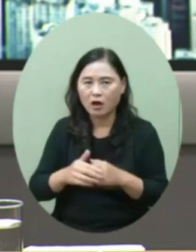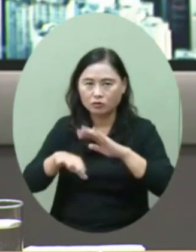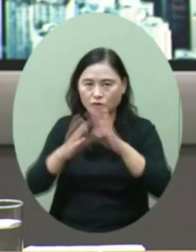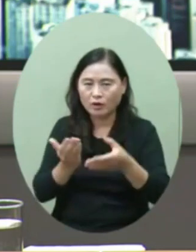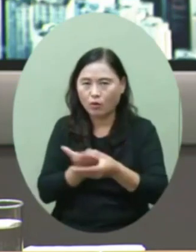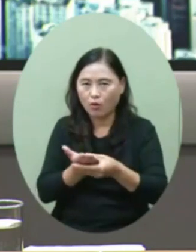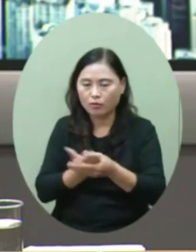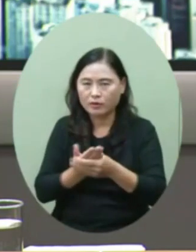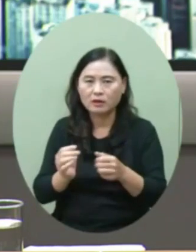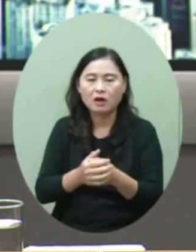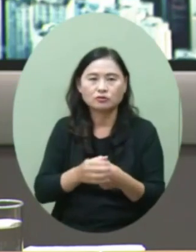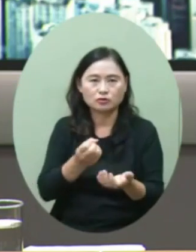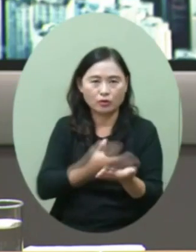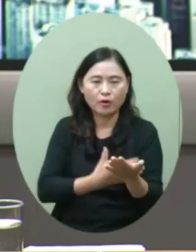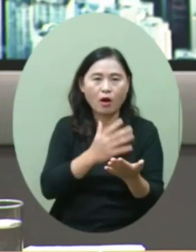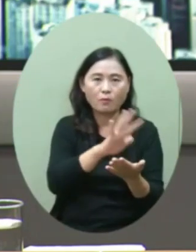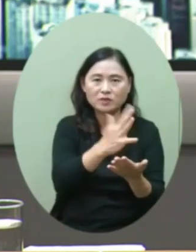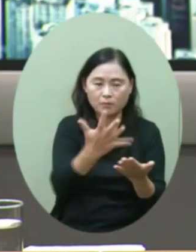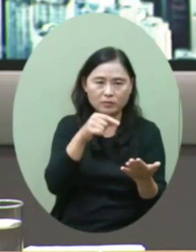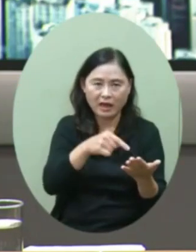states that